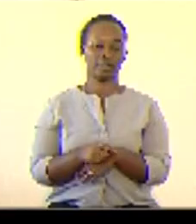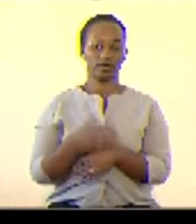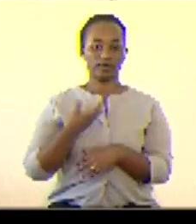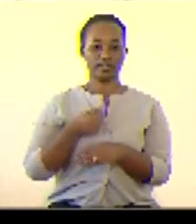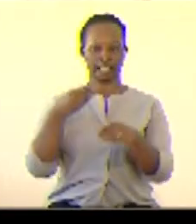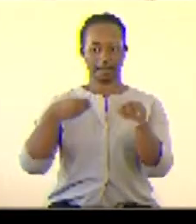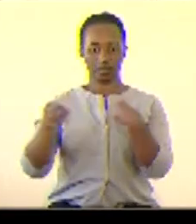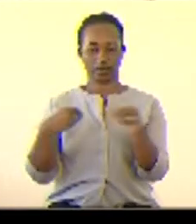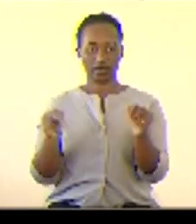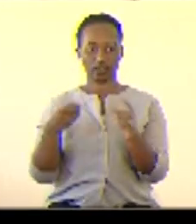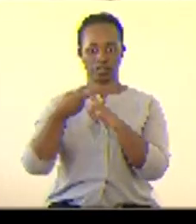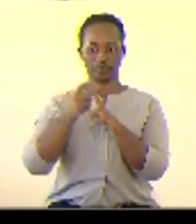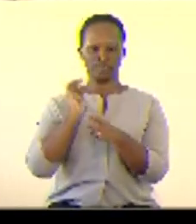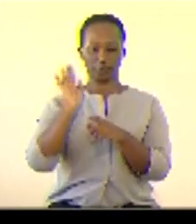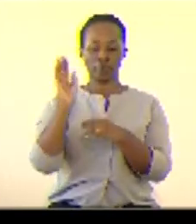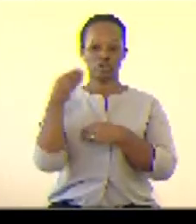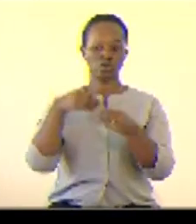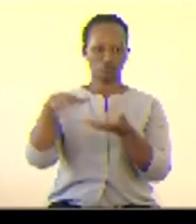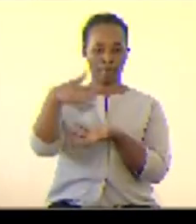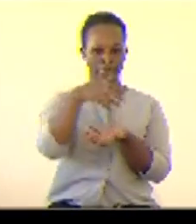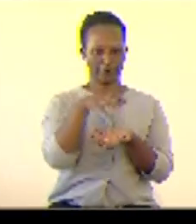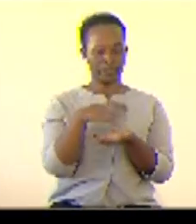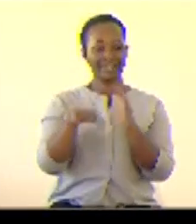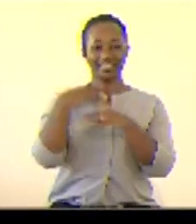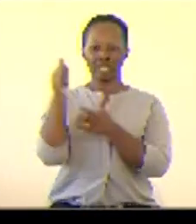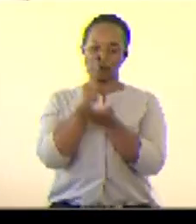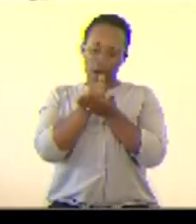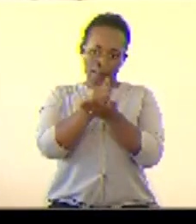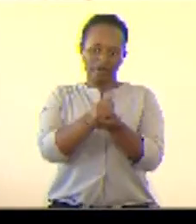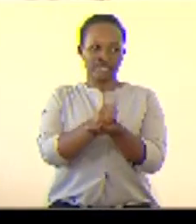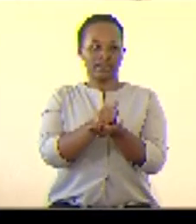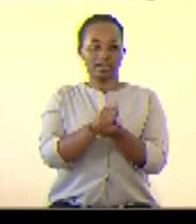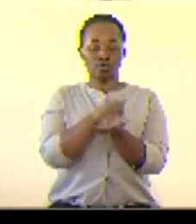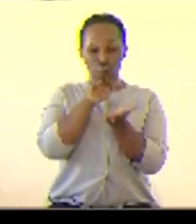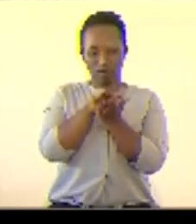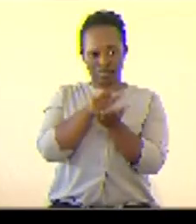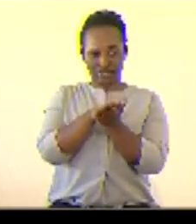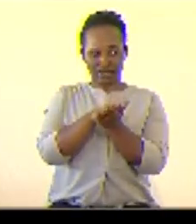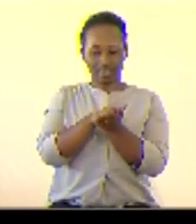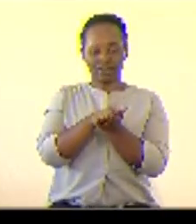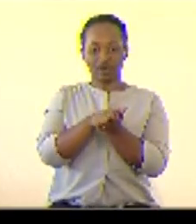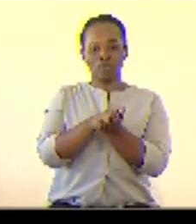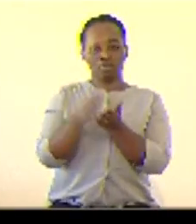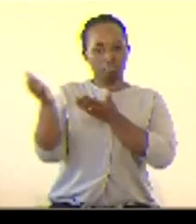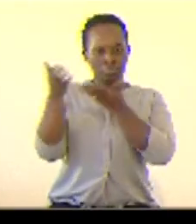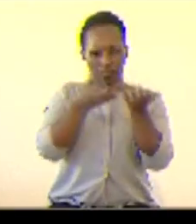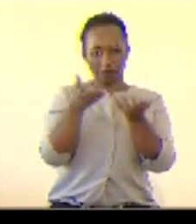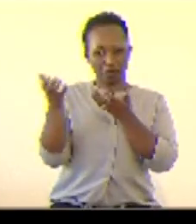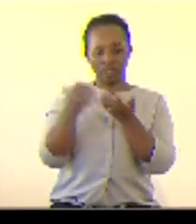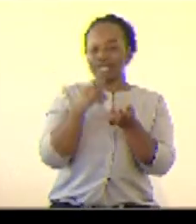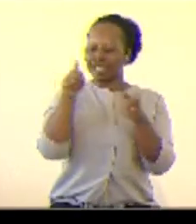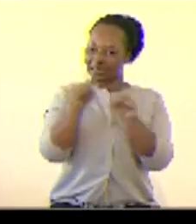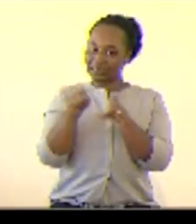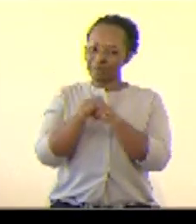equipment from your shop. Then you help him to install them. That is an after-sales service. It is an incentive.